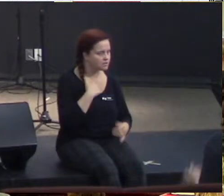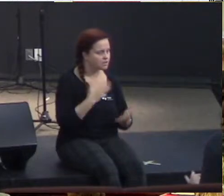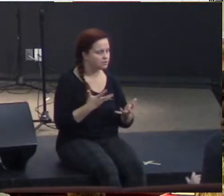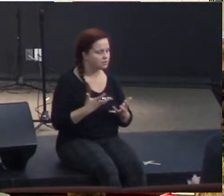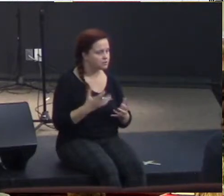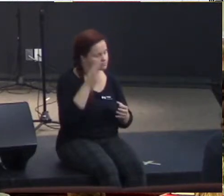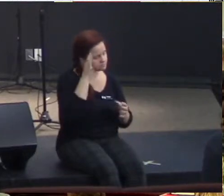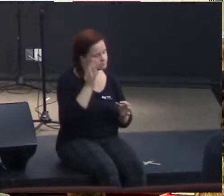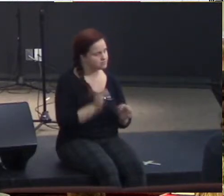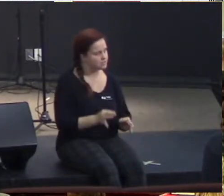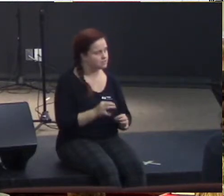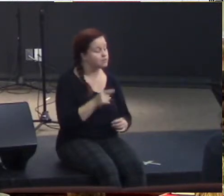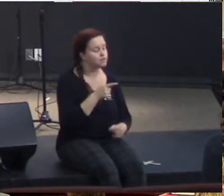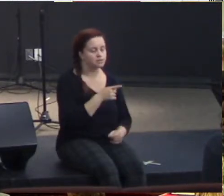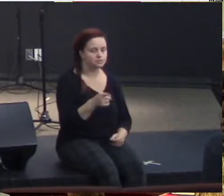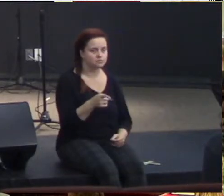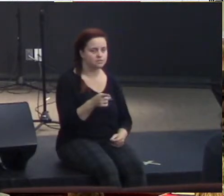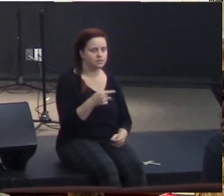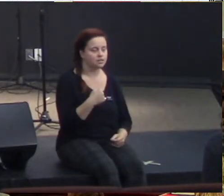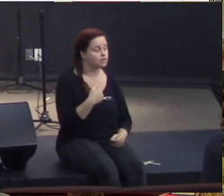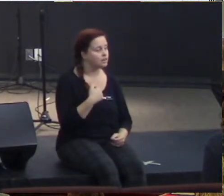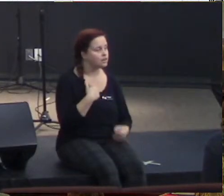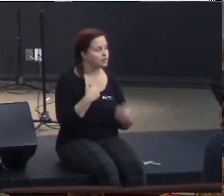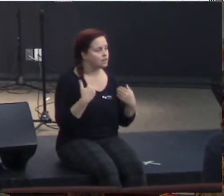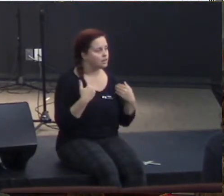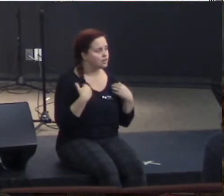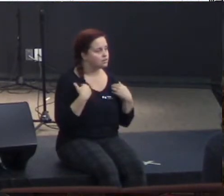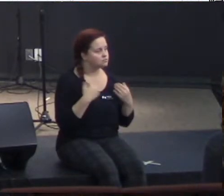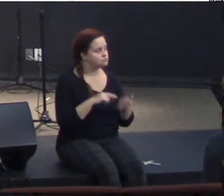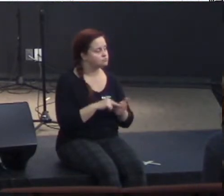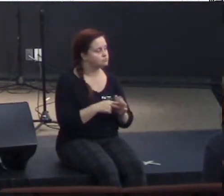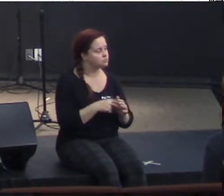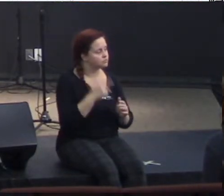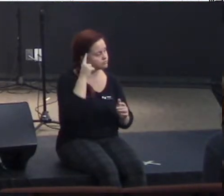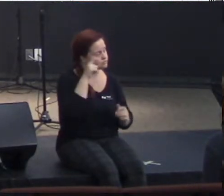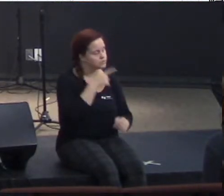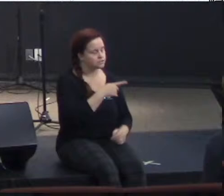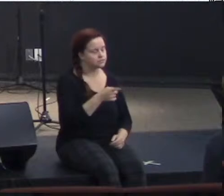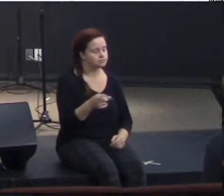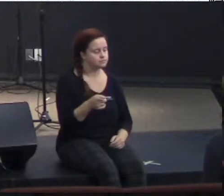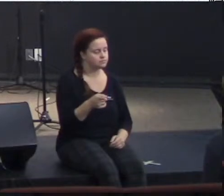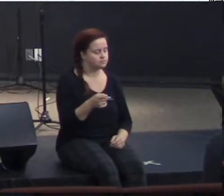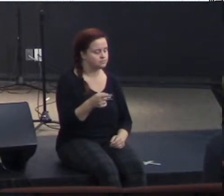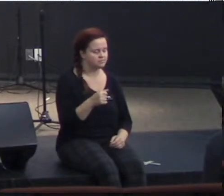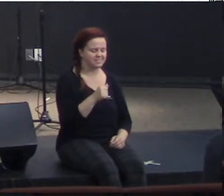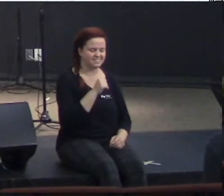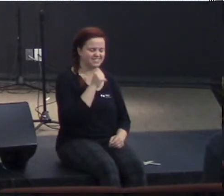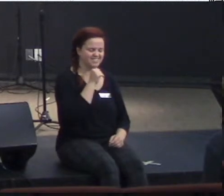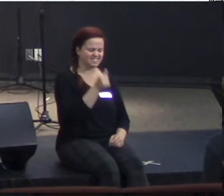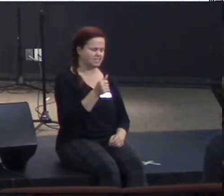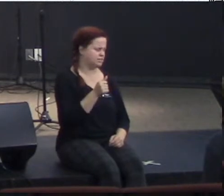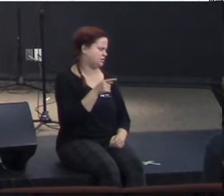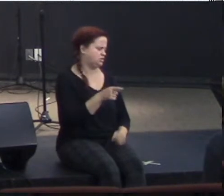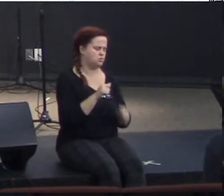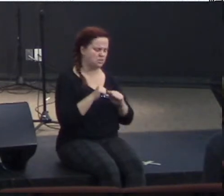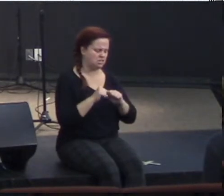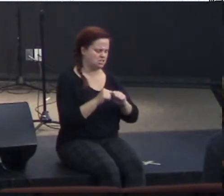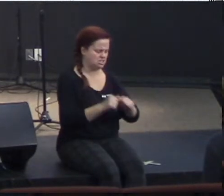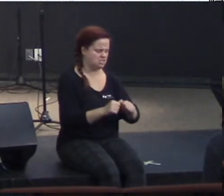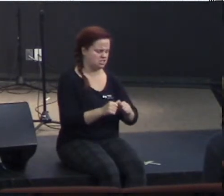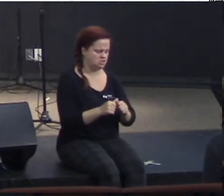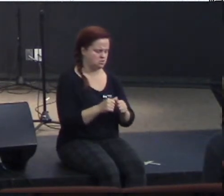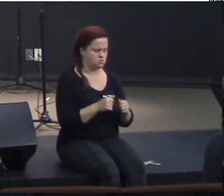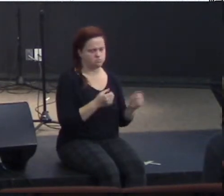And I got a purpose for you. And it wasn't so that you could continue throwing empty nets and have your